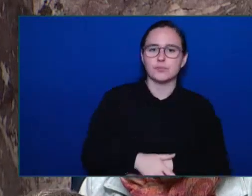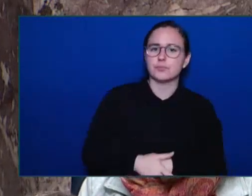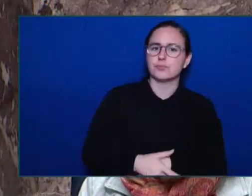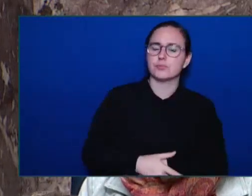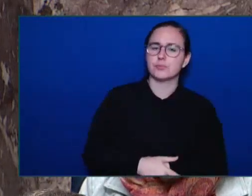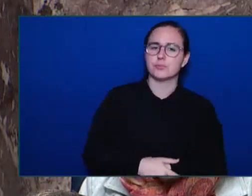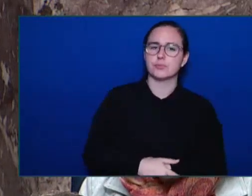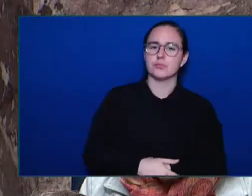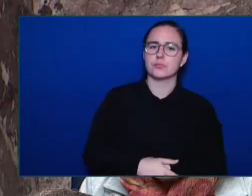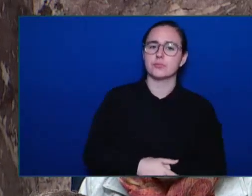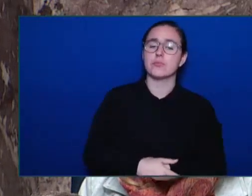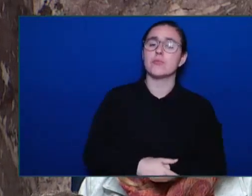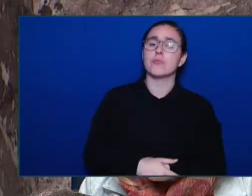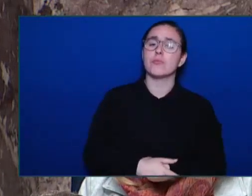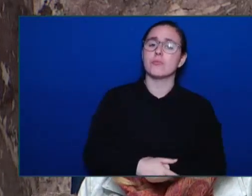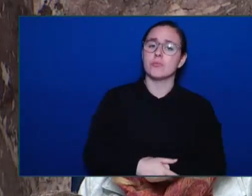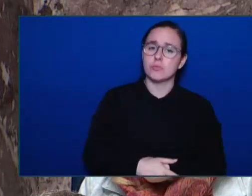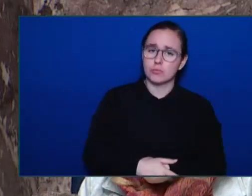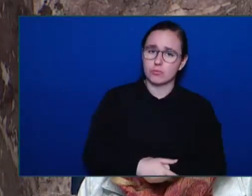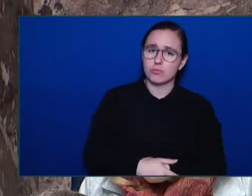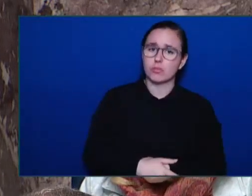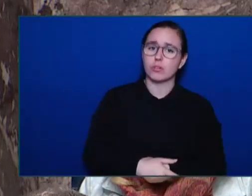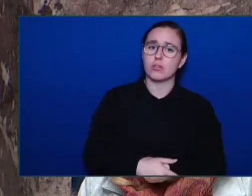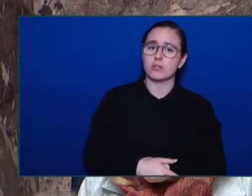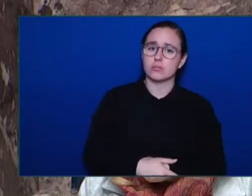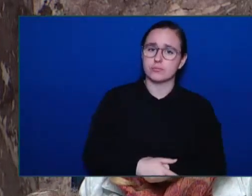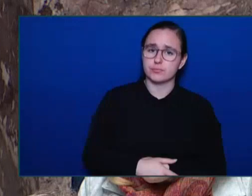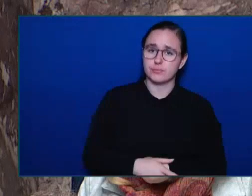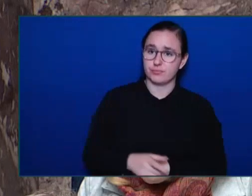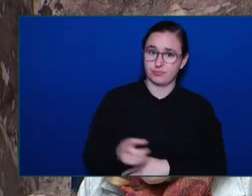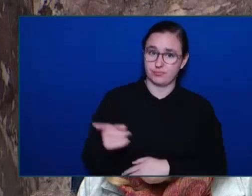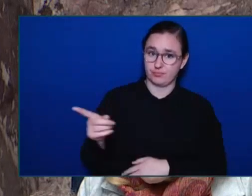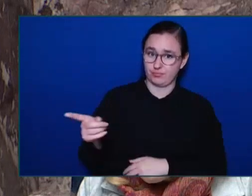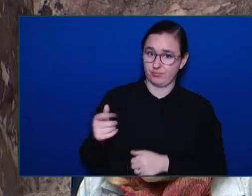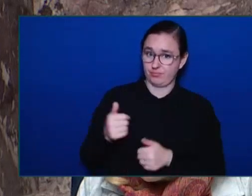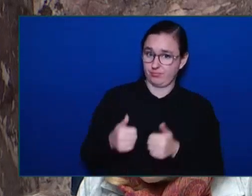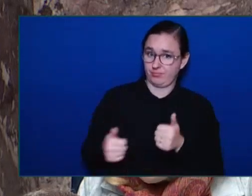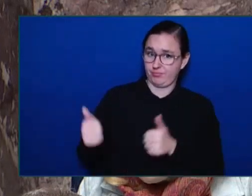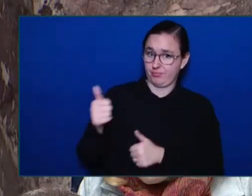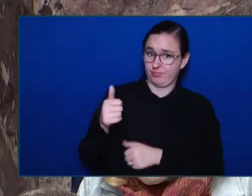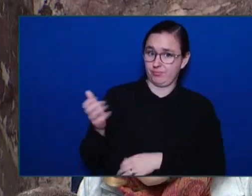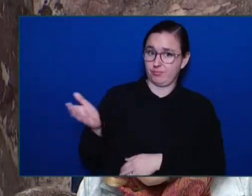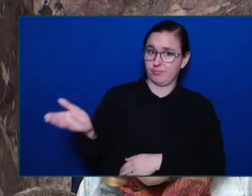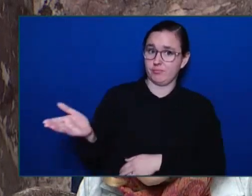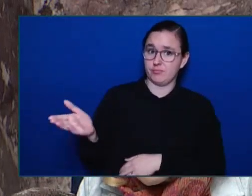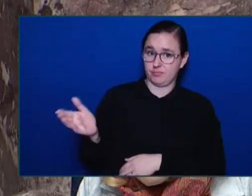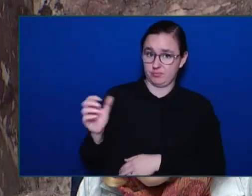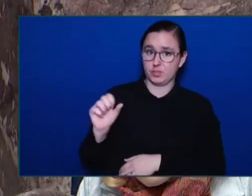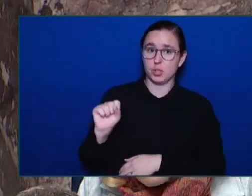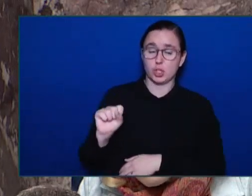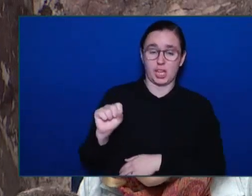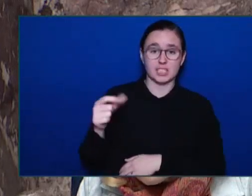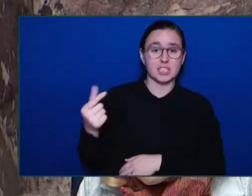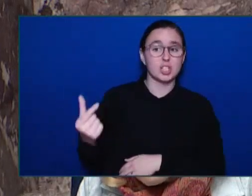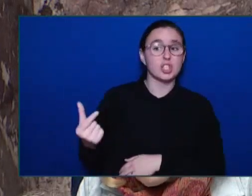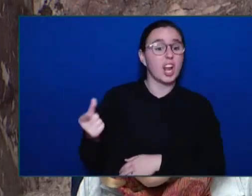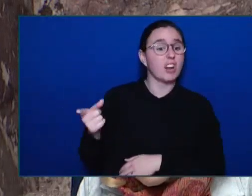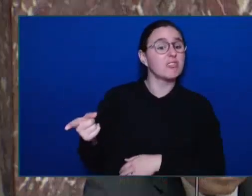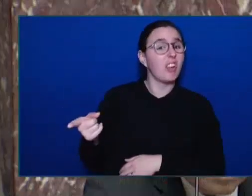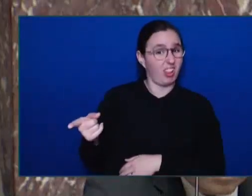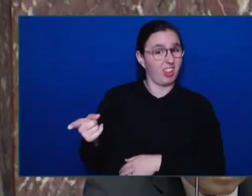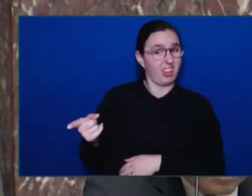reject the concept of soft on crime, but maybe he should look a victim in the eye and say